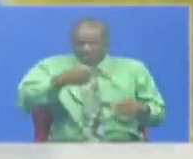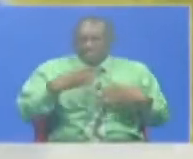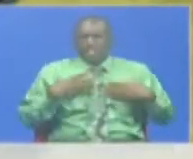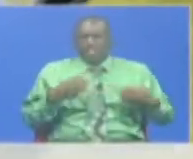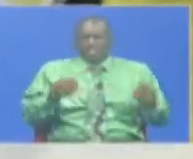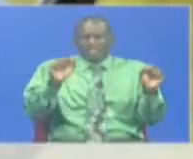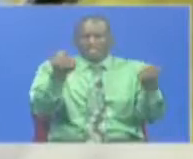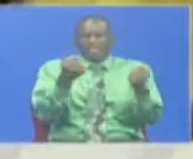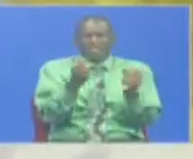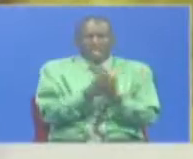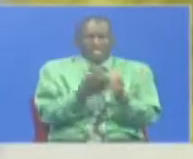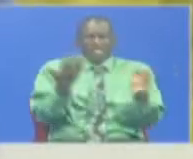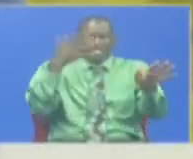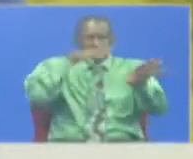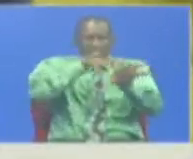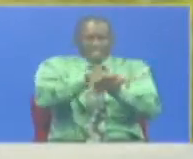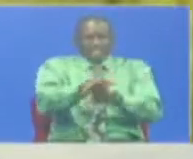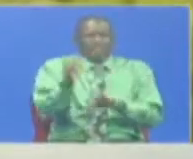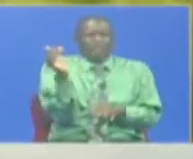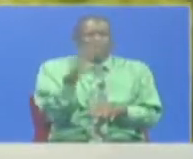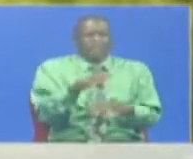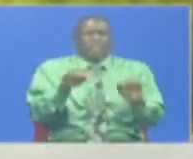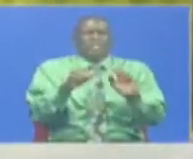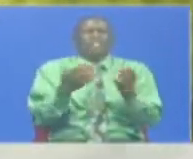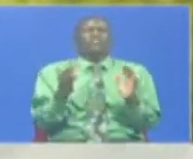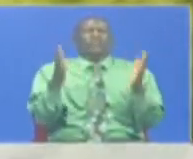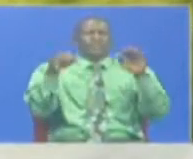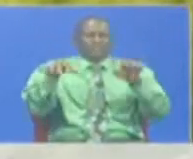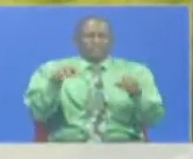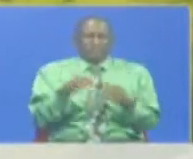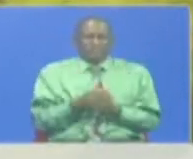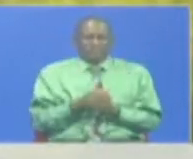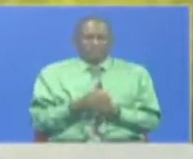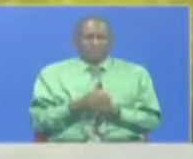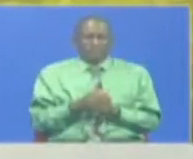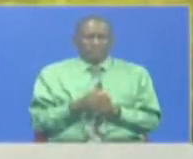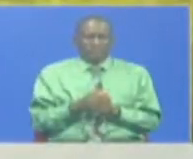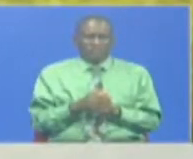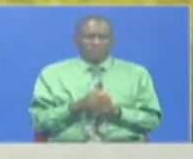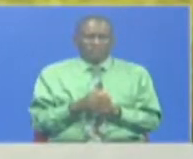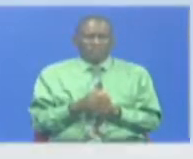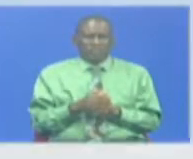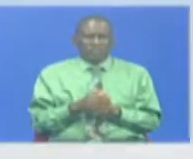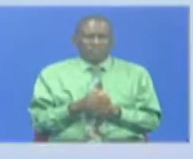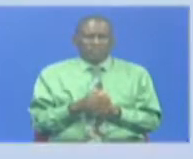and integration back into the wild.